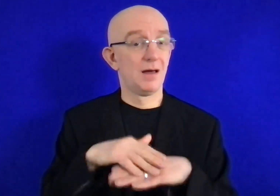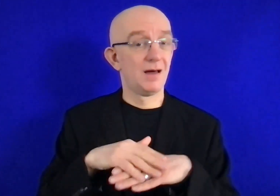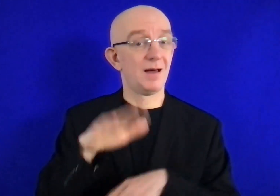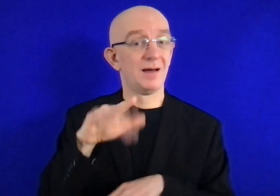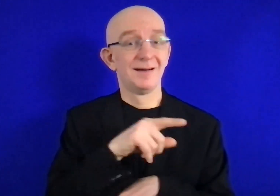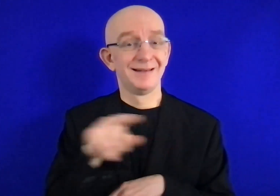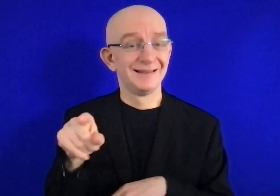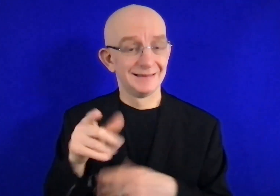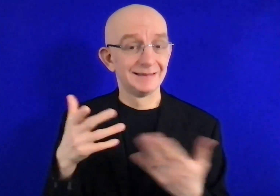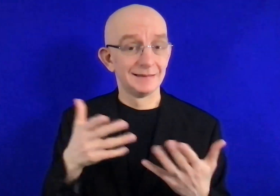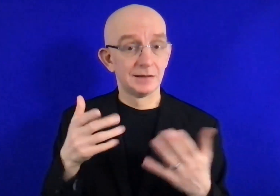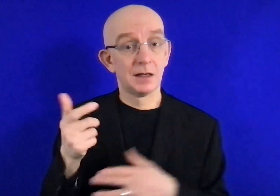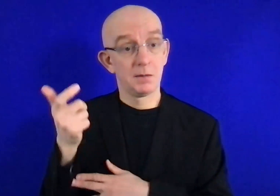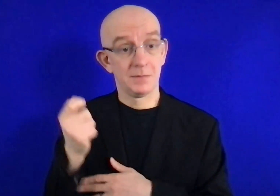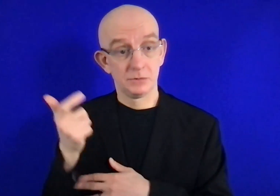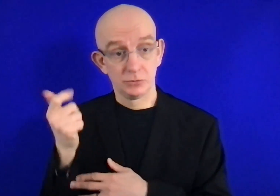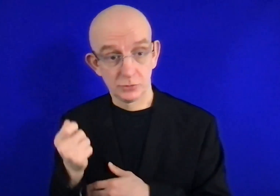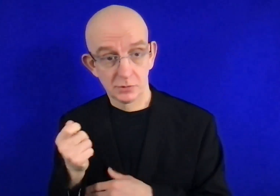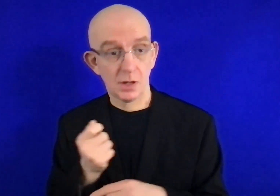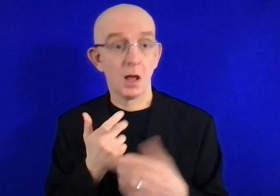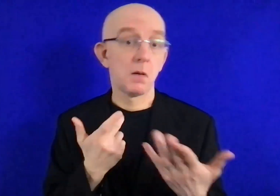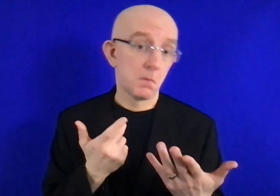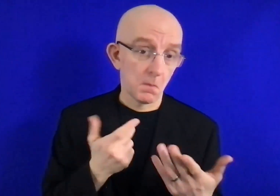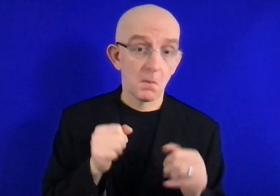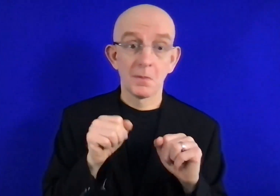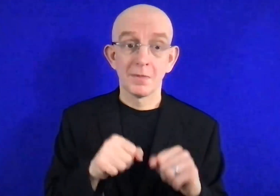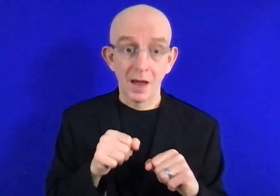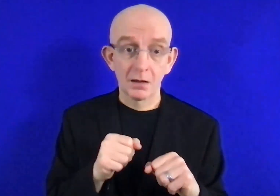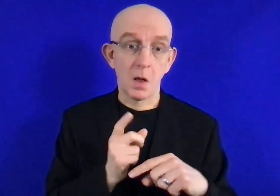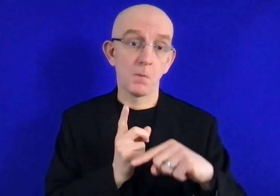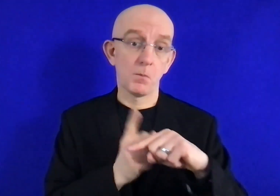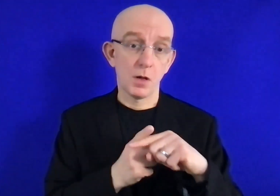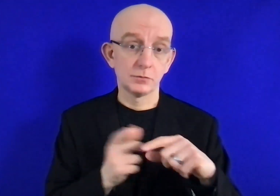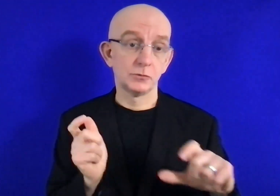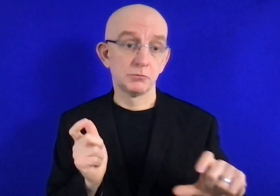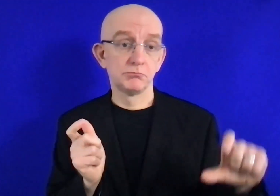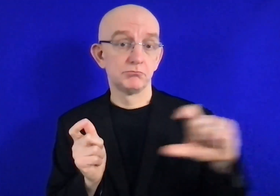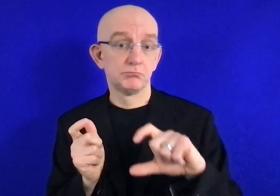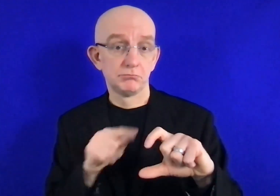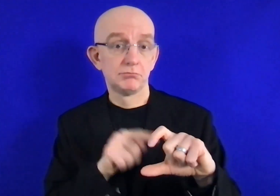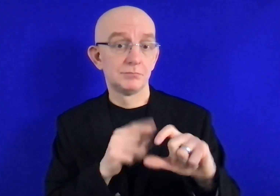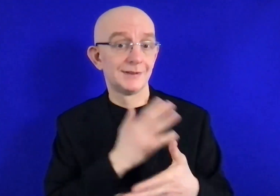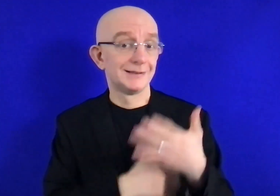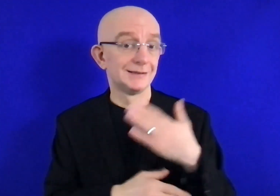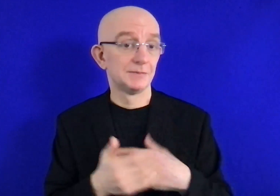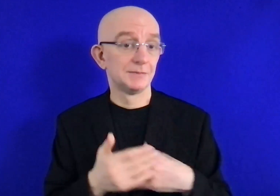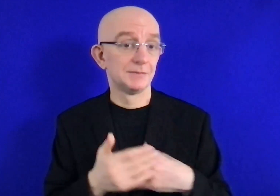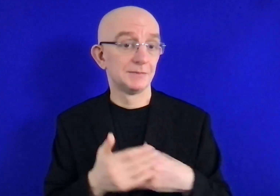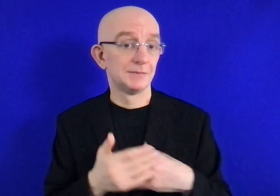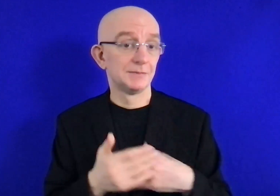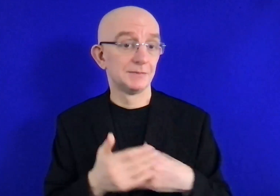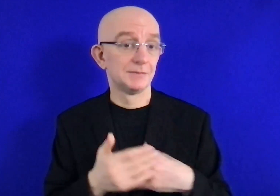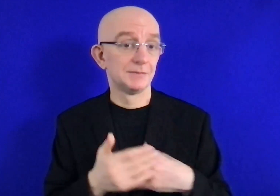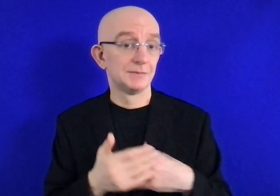see multi-layered benefits existing that in theory go over and above income security, in many cases these benefits are